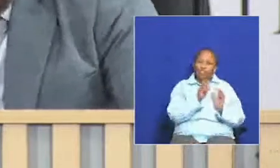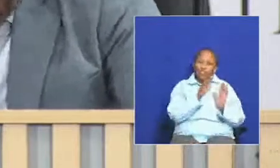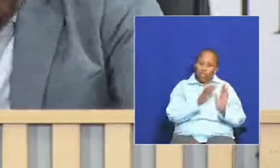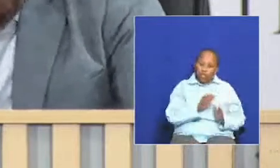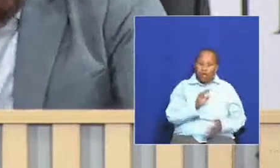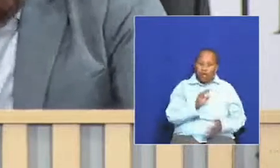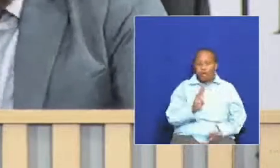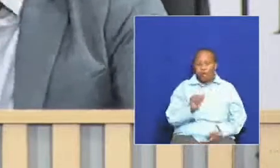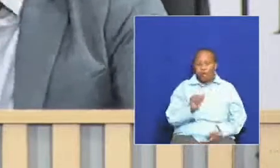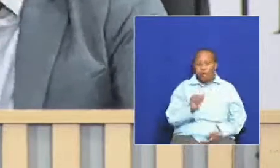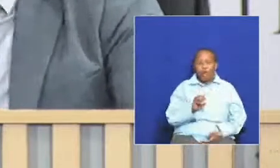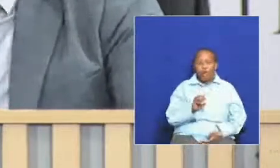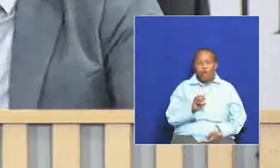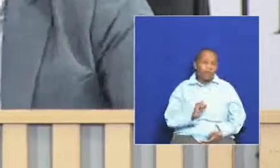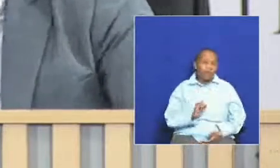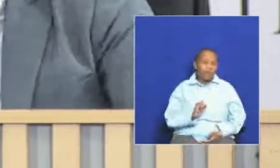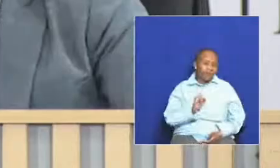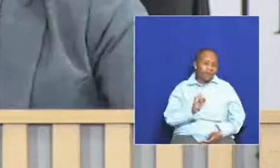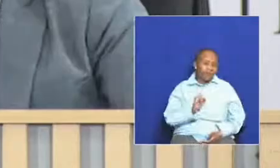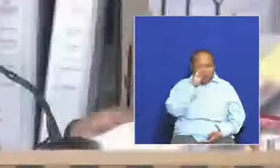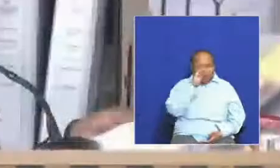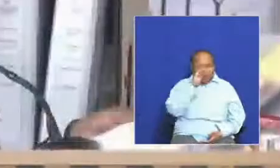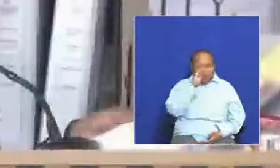Okay. Can we go to,